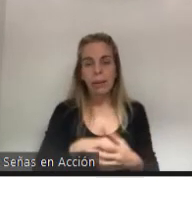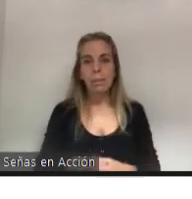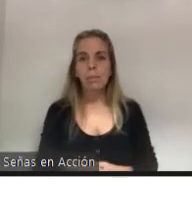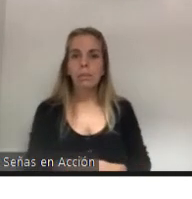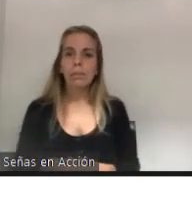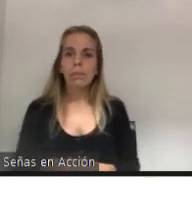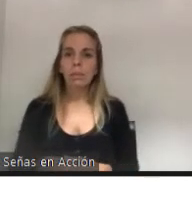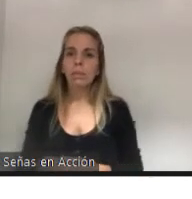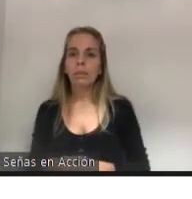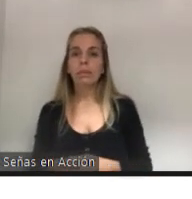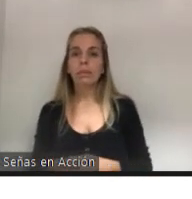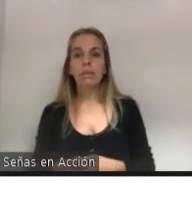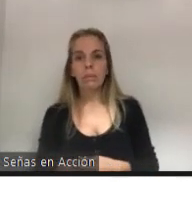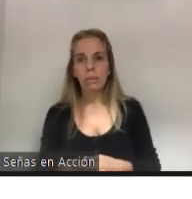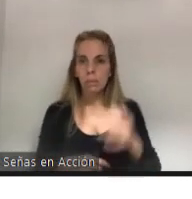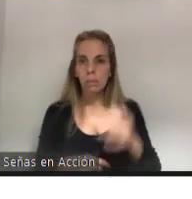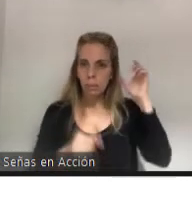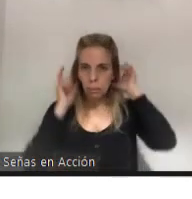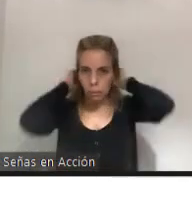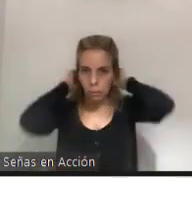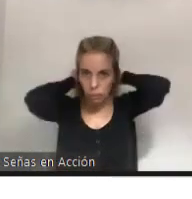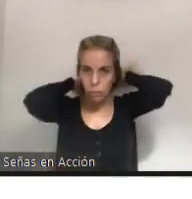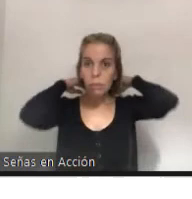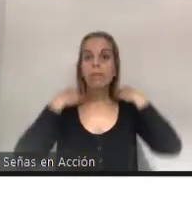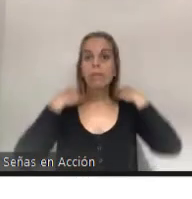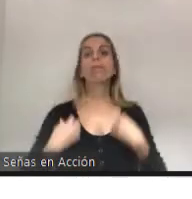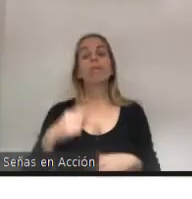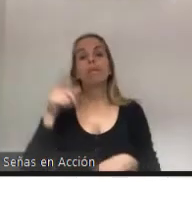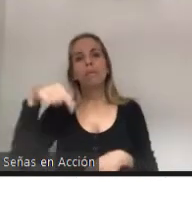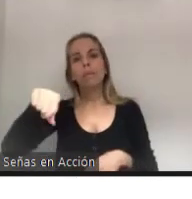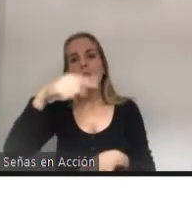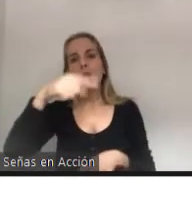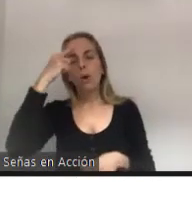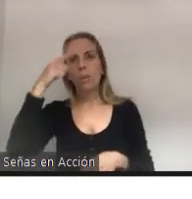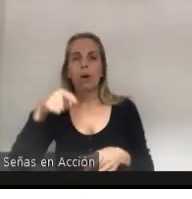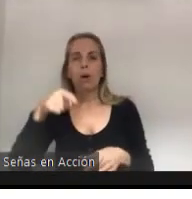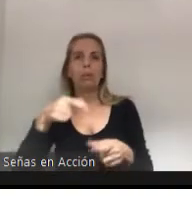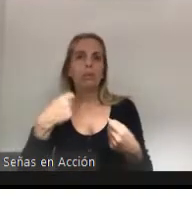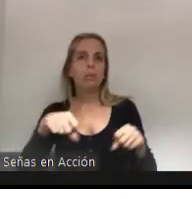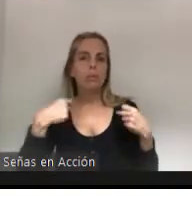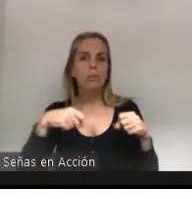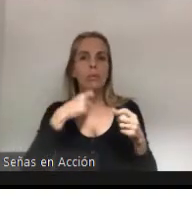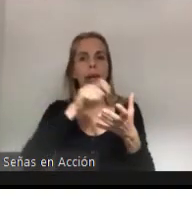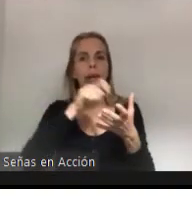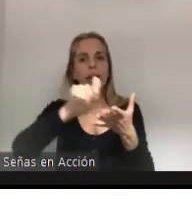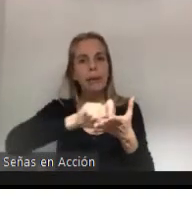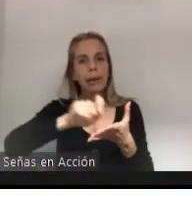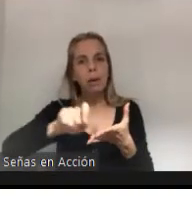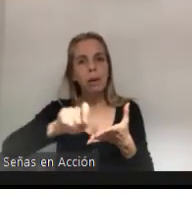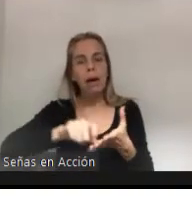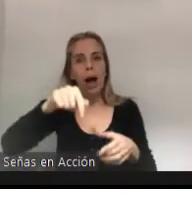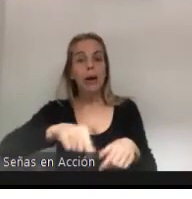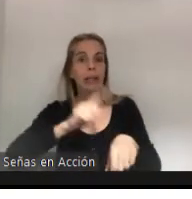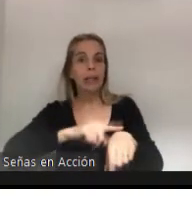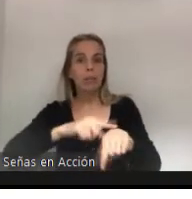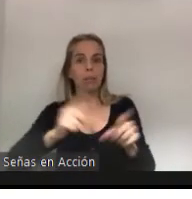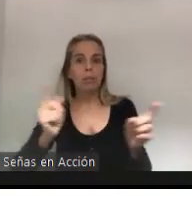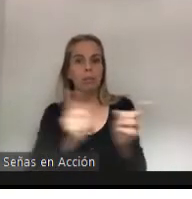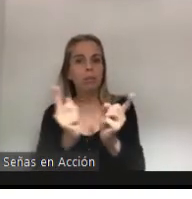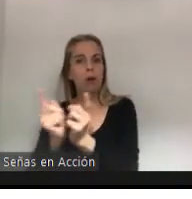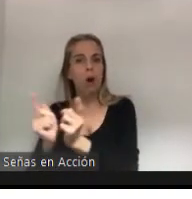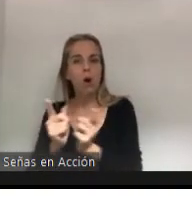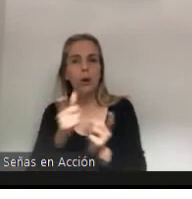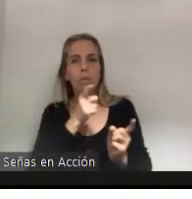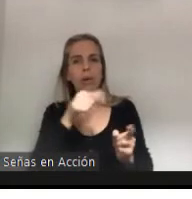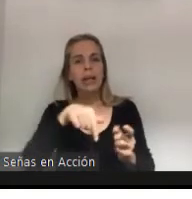would be some naivete around this. But we should try and rewrite time and time again. Time runs